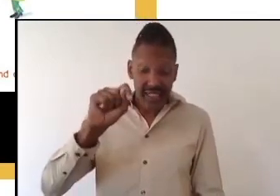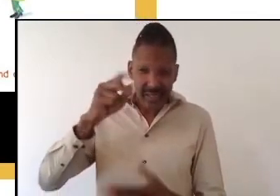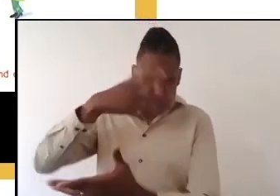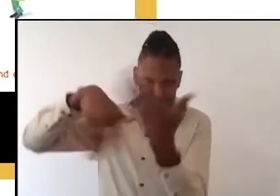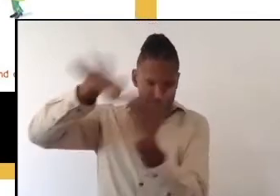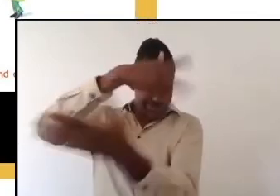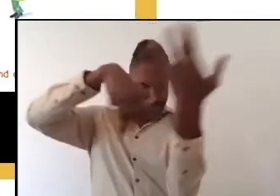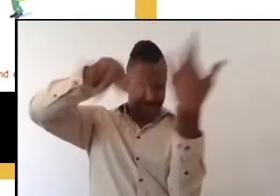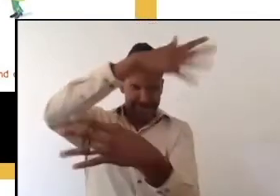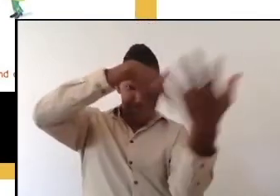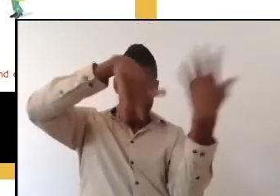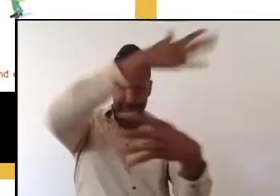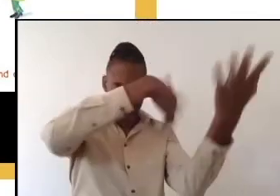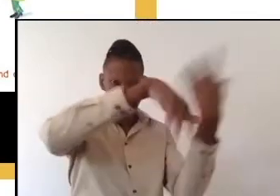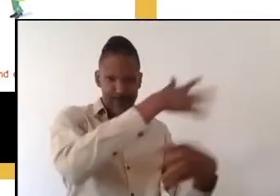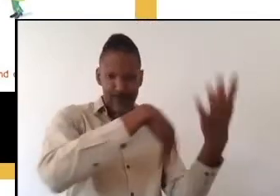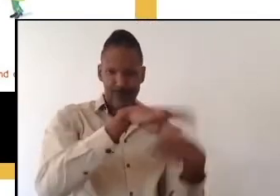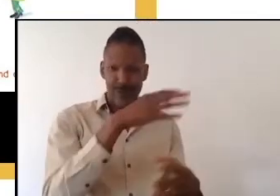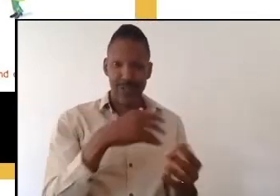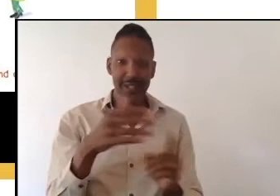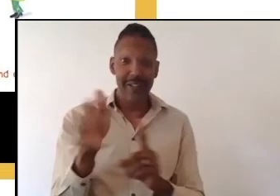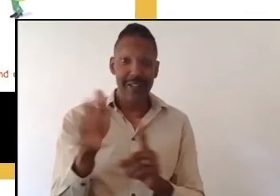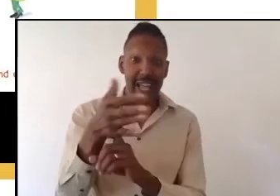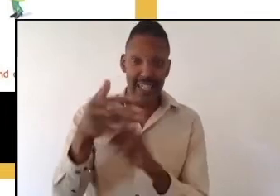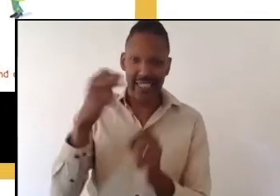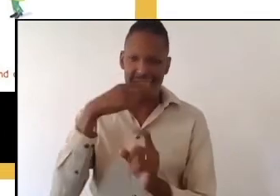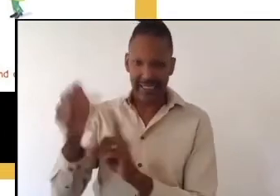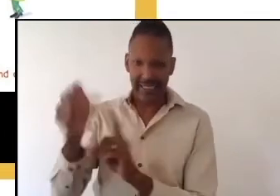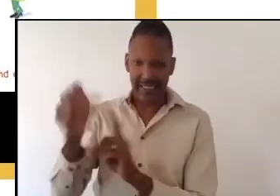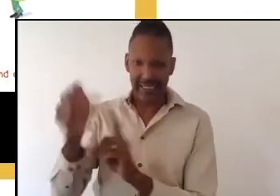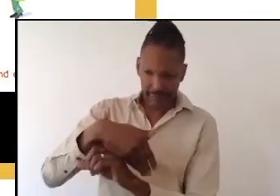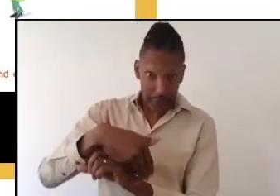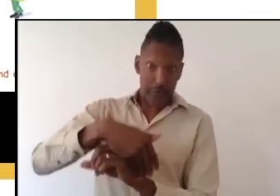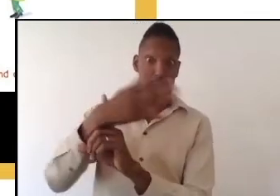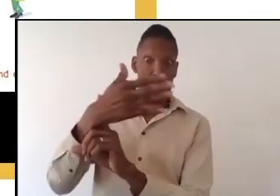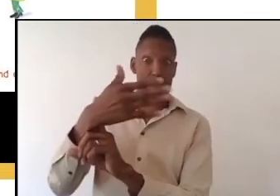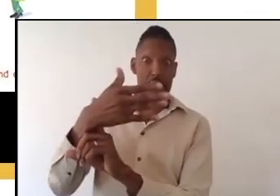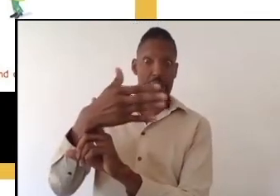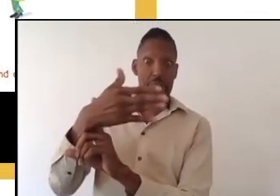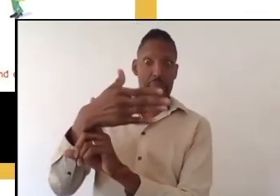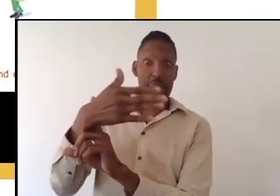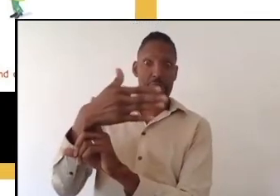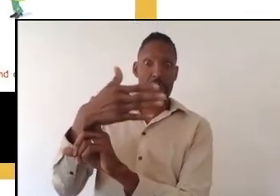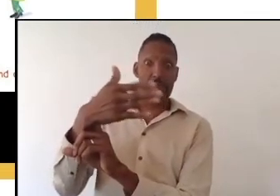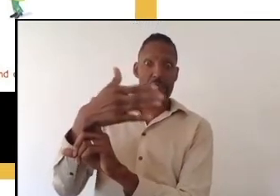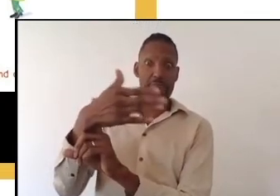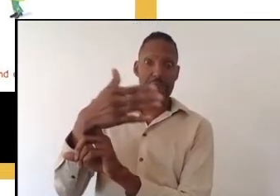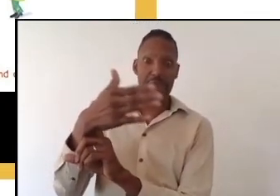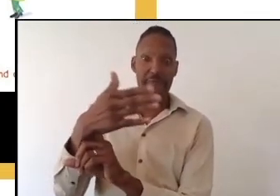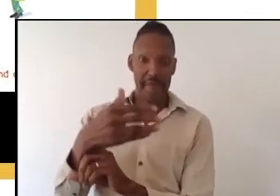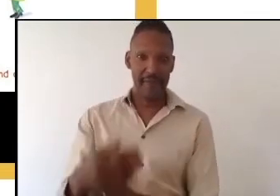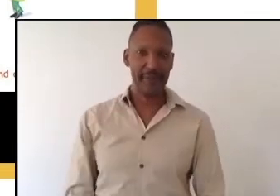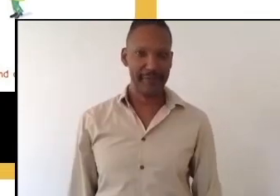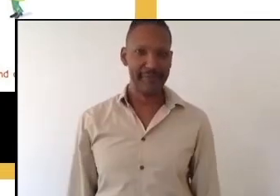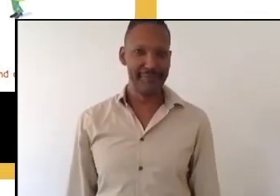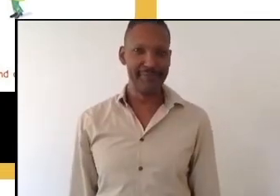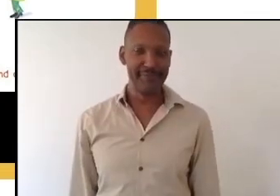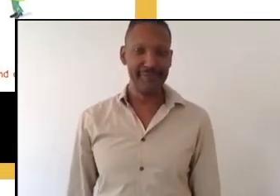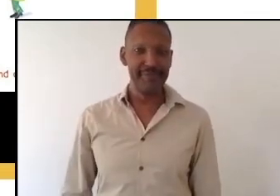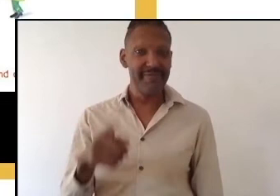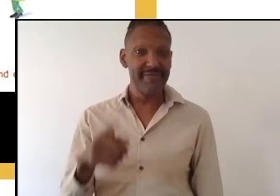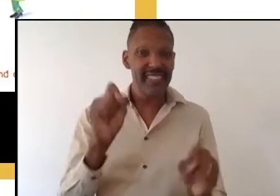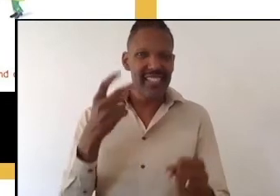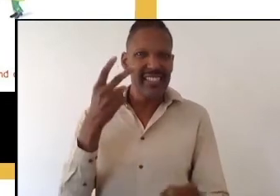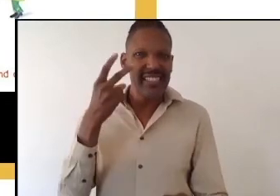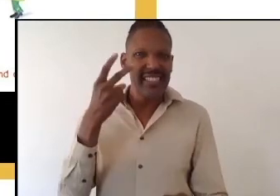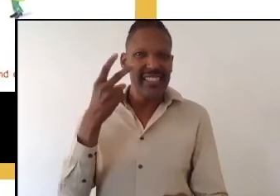It makes dust swirl in a circle. It makes flags stick out straight and flutter.